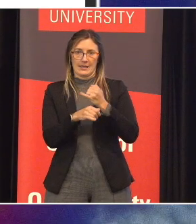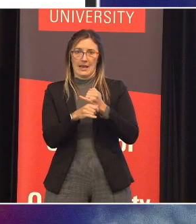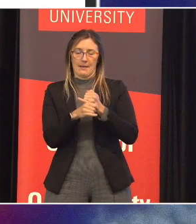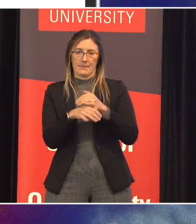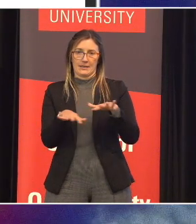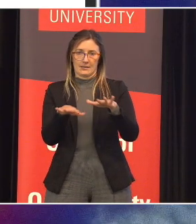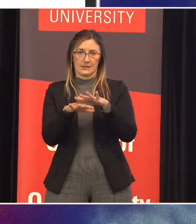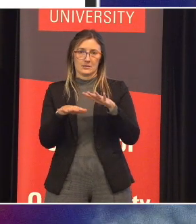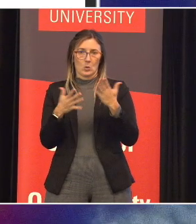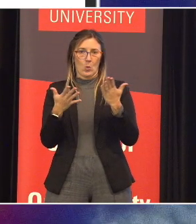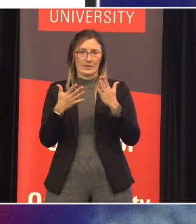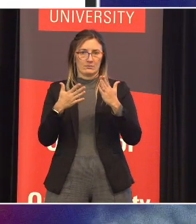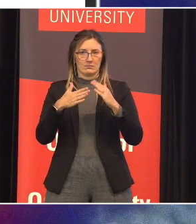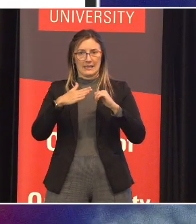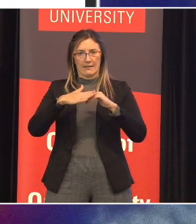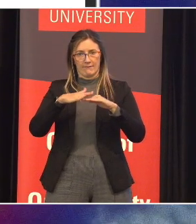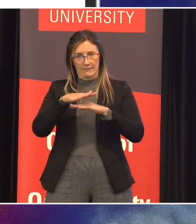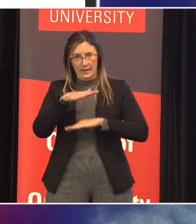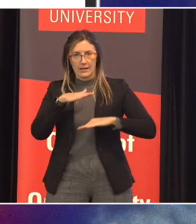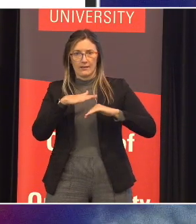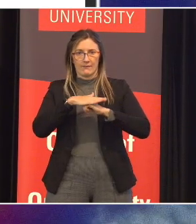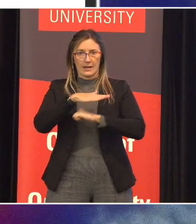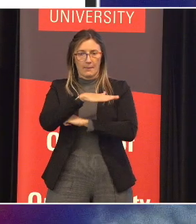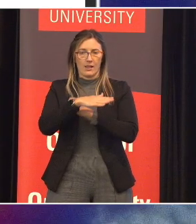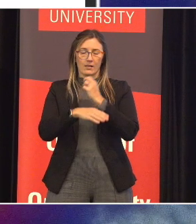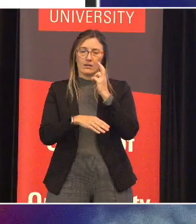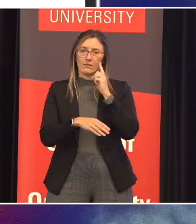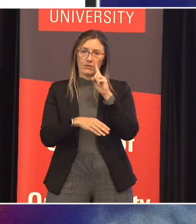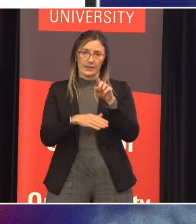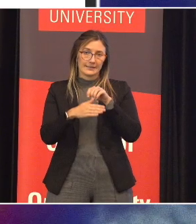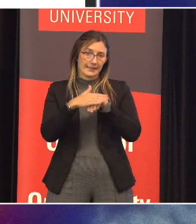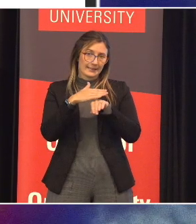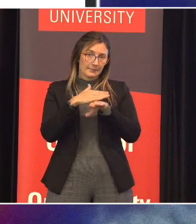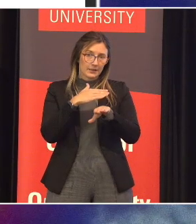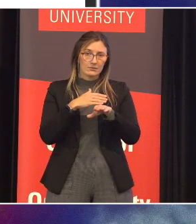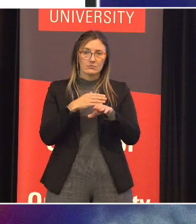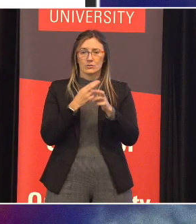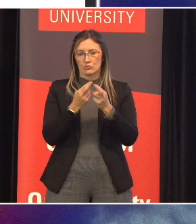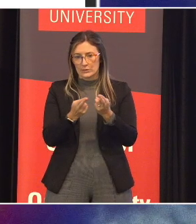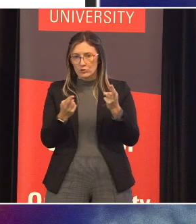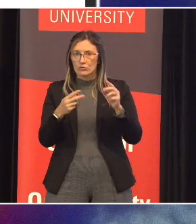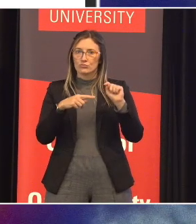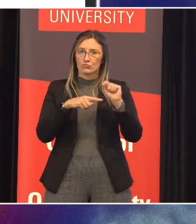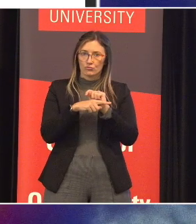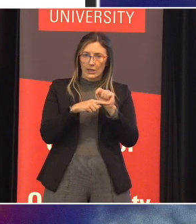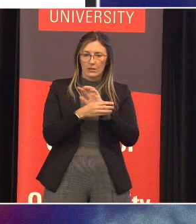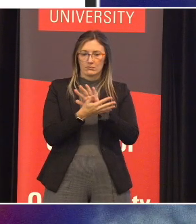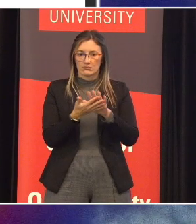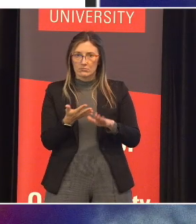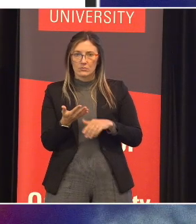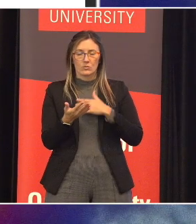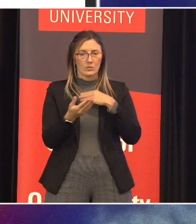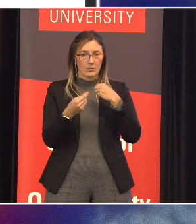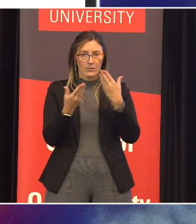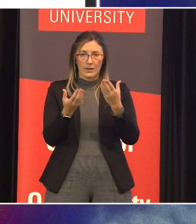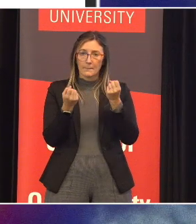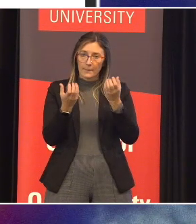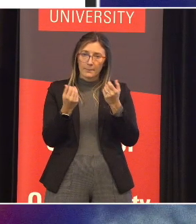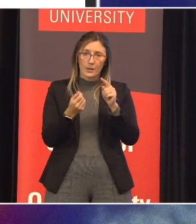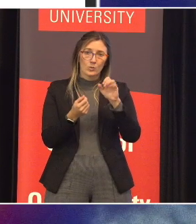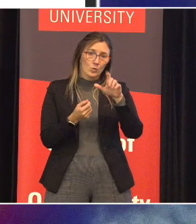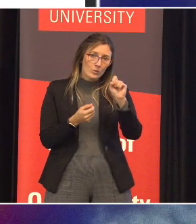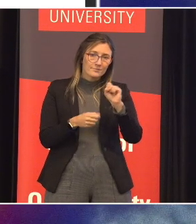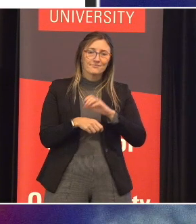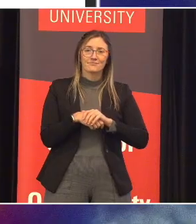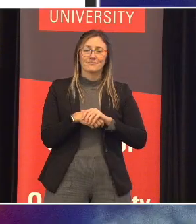fundamentals are of digital accessibility, our resources and our training, all those tools we provide you, how we're going to get there